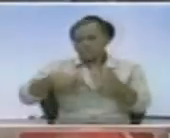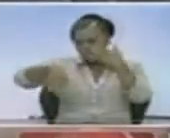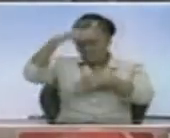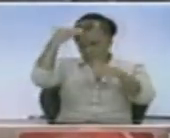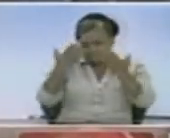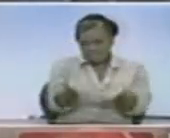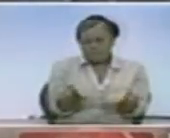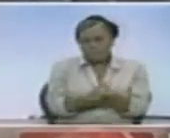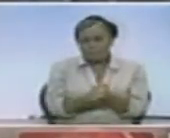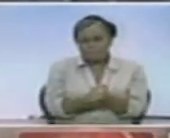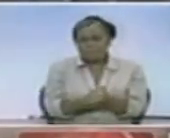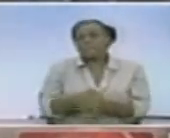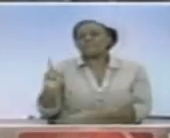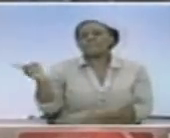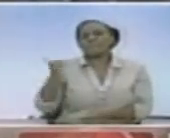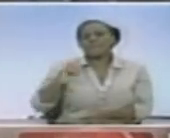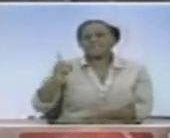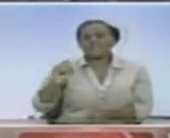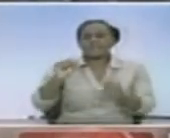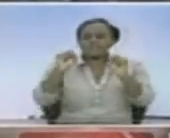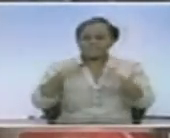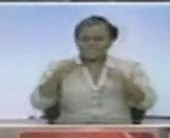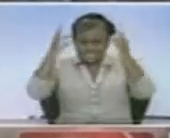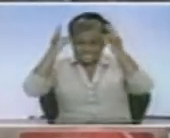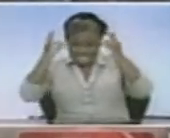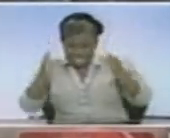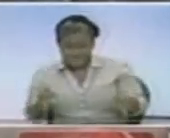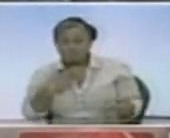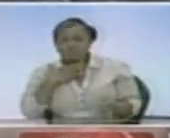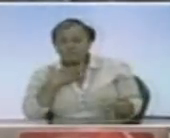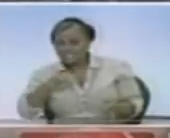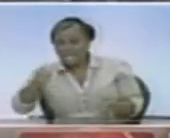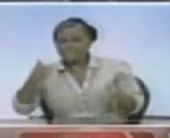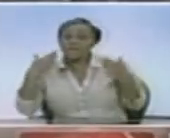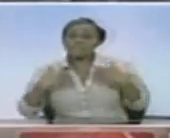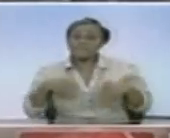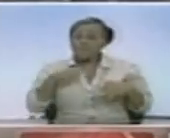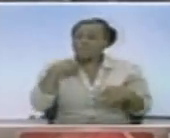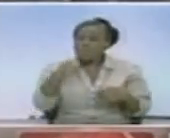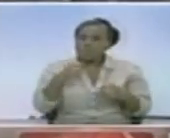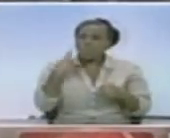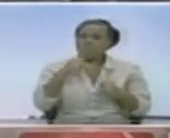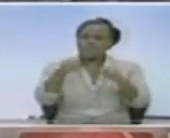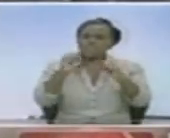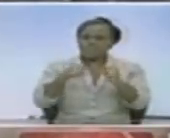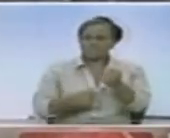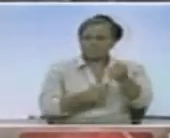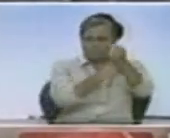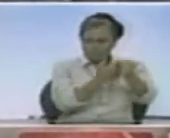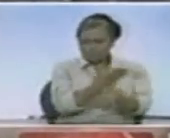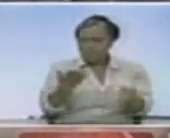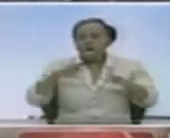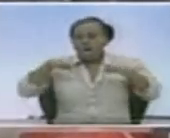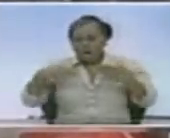And the president will have to decide whether he wants some people who are efficient and who are going to support him, or